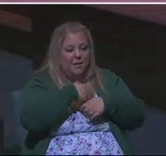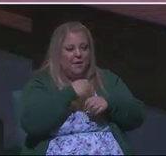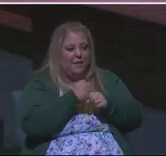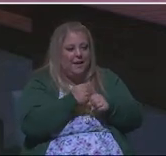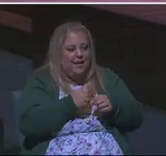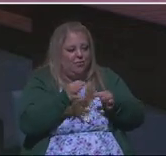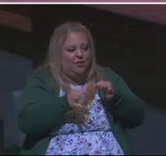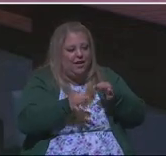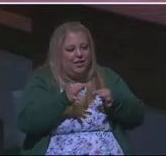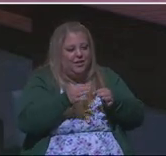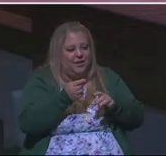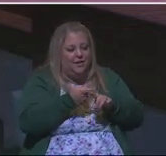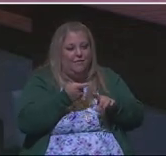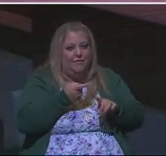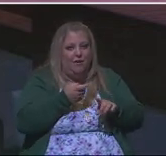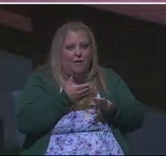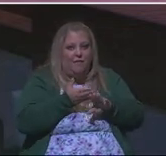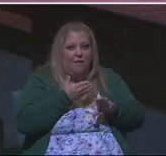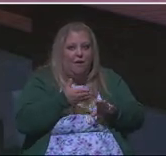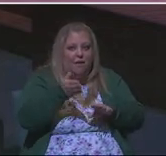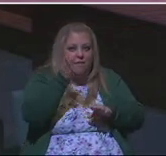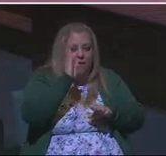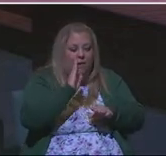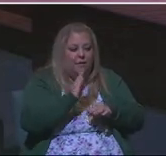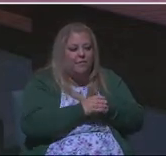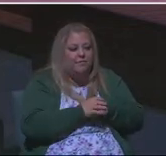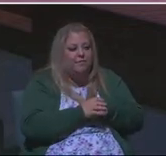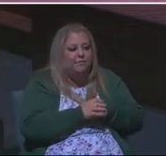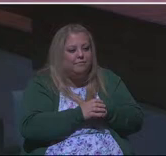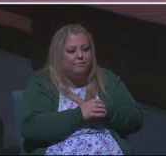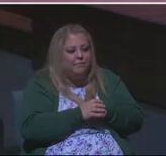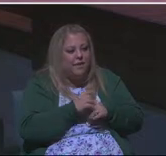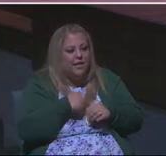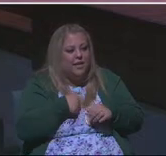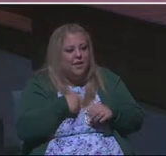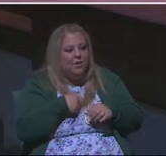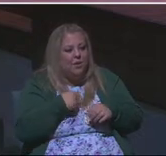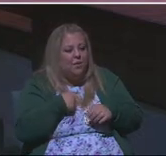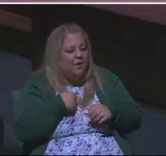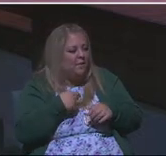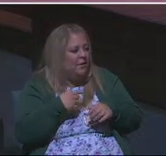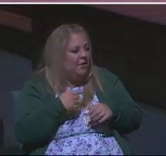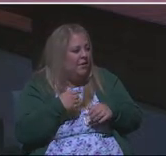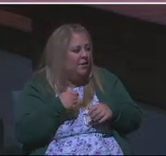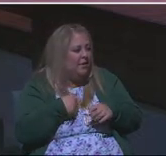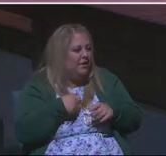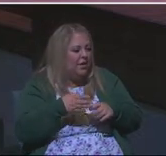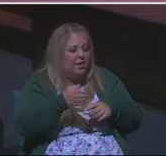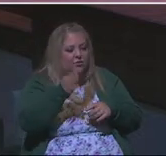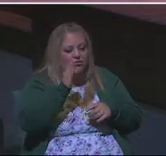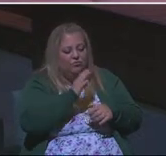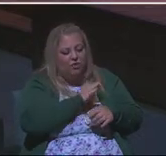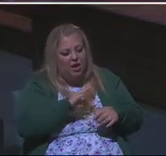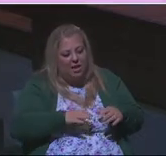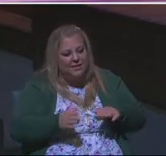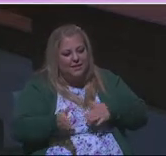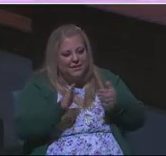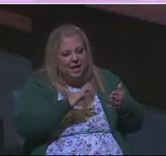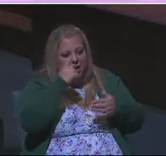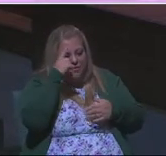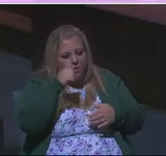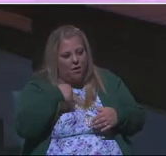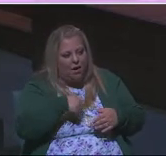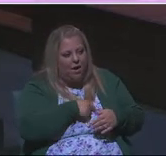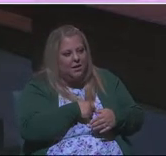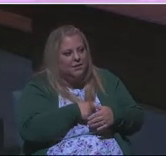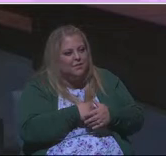God. Oh my goodness. But God commendeth his love toward us, and that while we were yet sinners, Christ died for us. Everybody look right here at me.